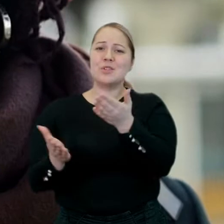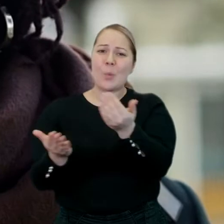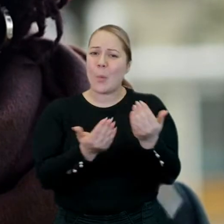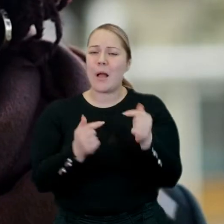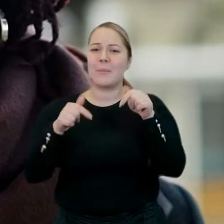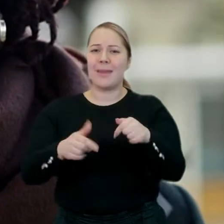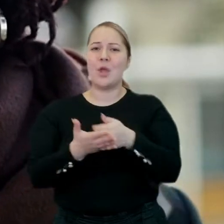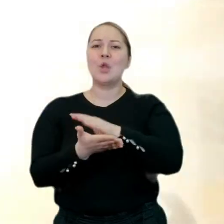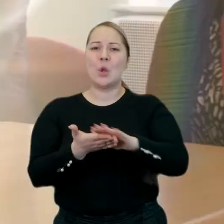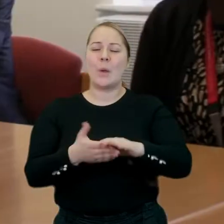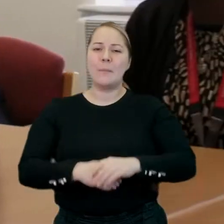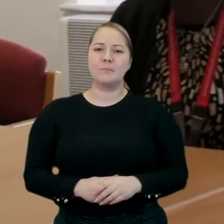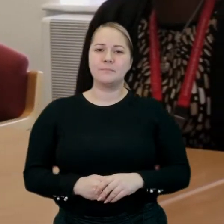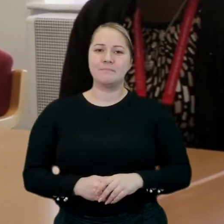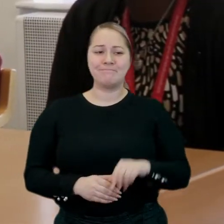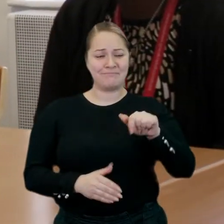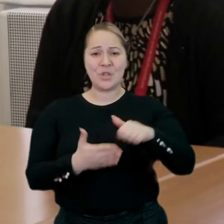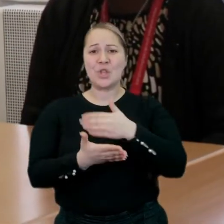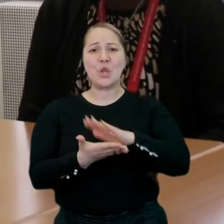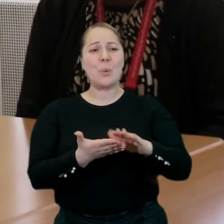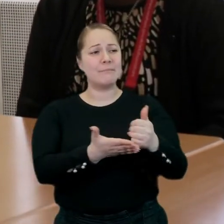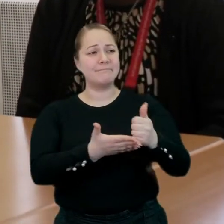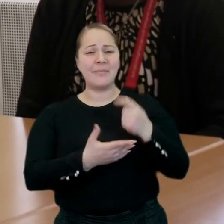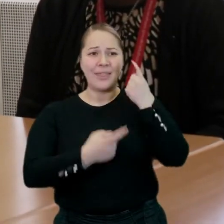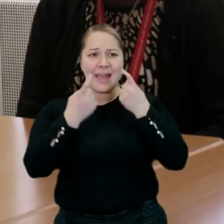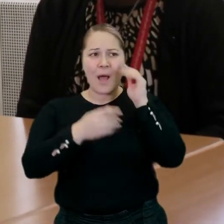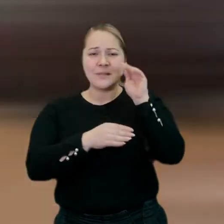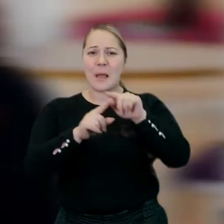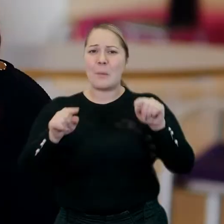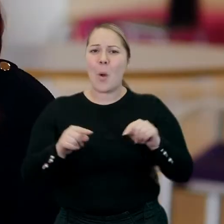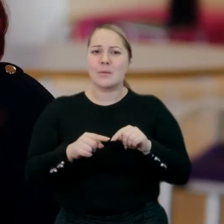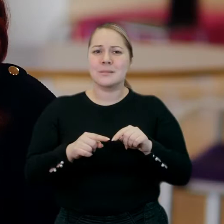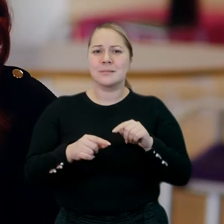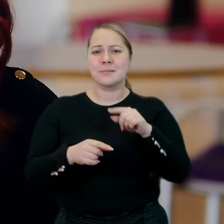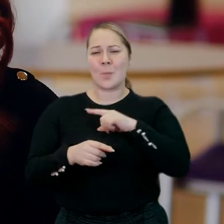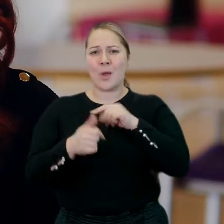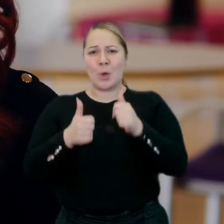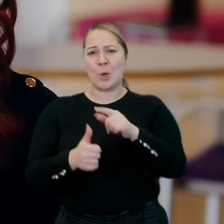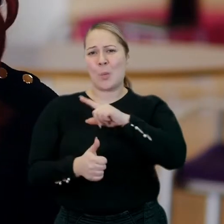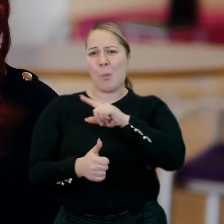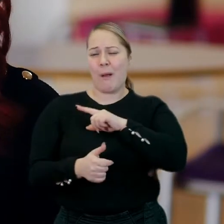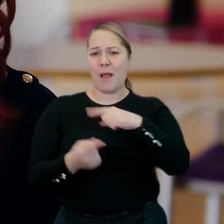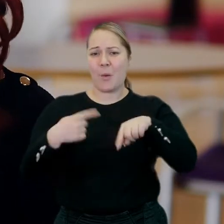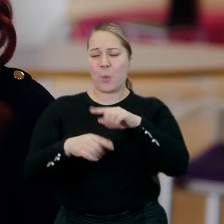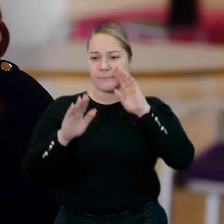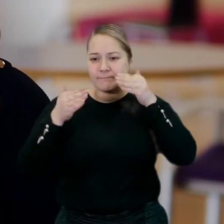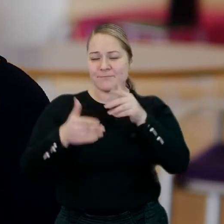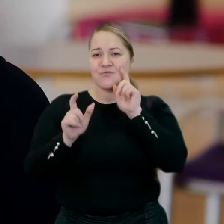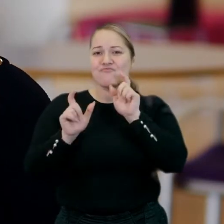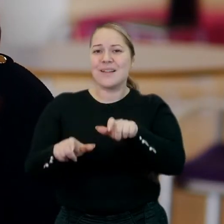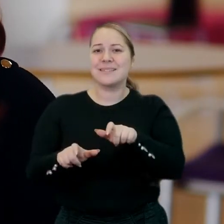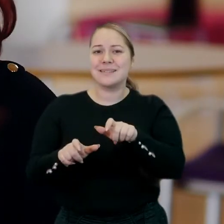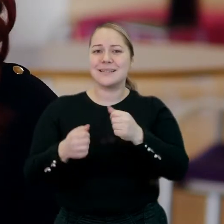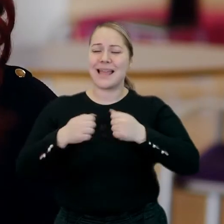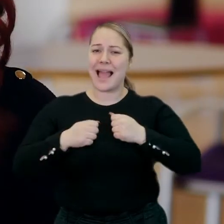all welcomed in Newham. Newham really lets us think outside of the box, which I think is vital if we want to put the resident at the centre